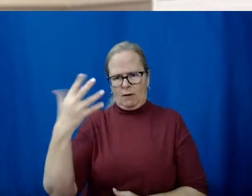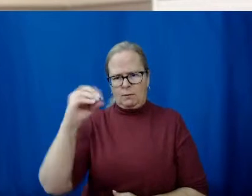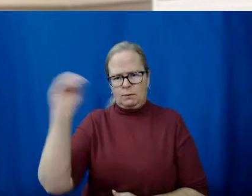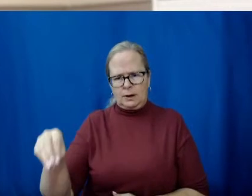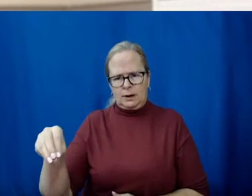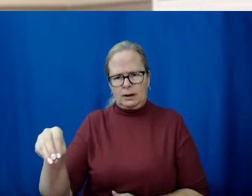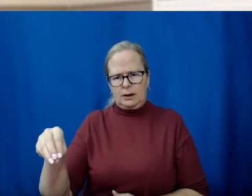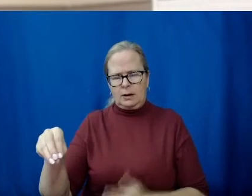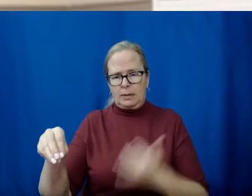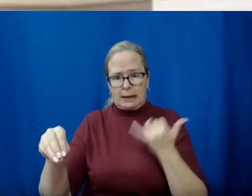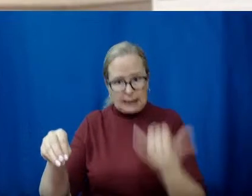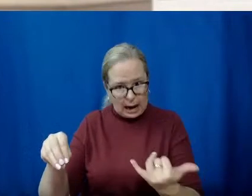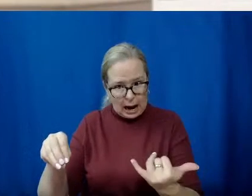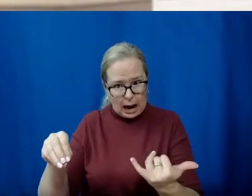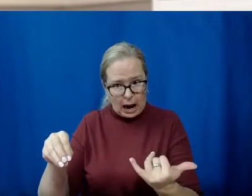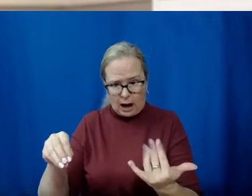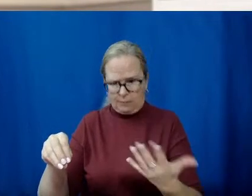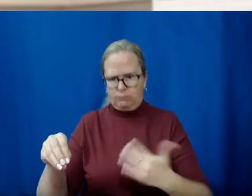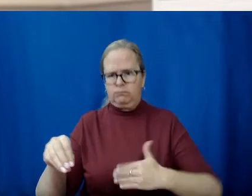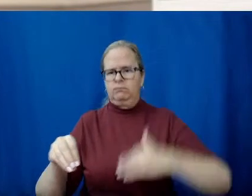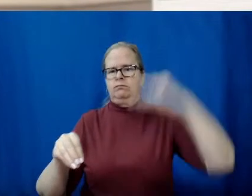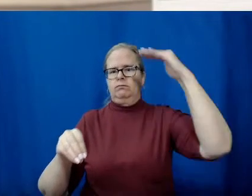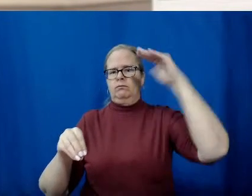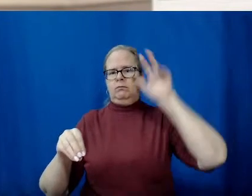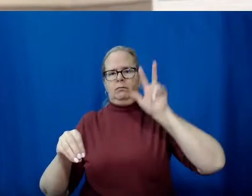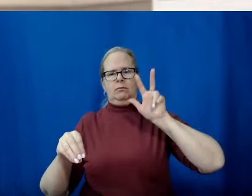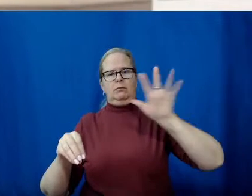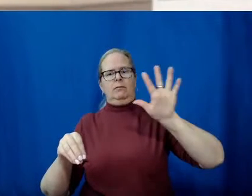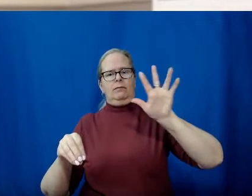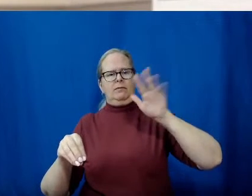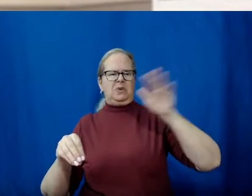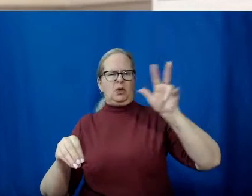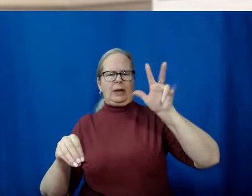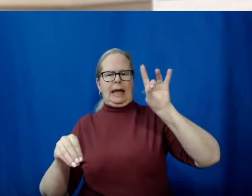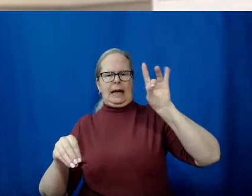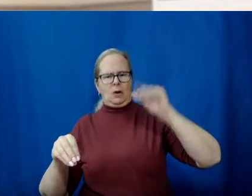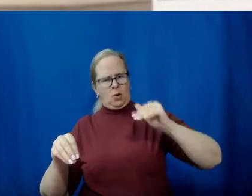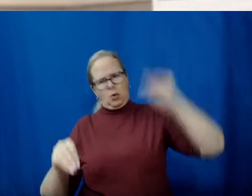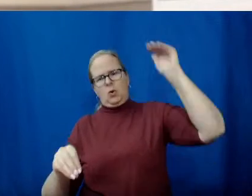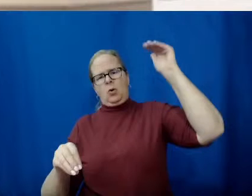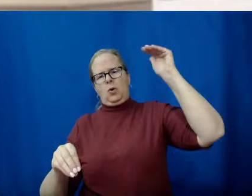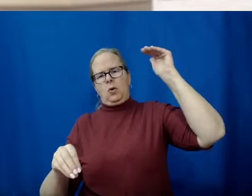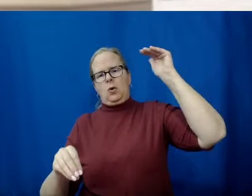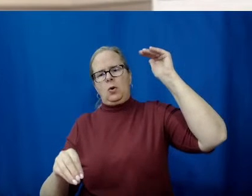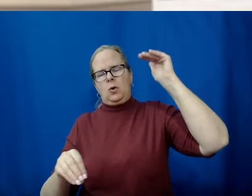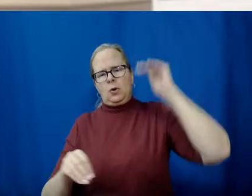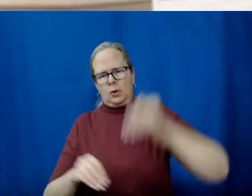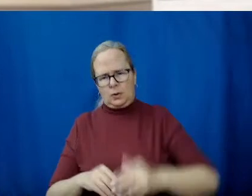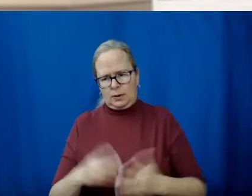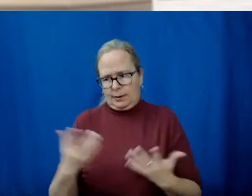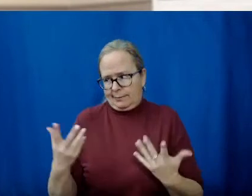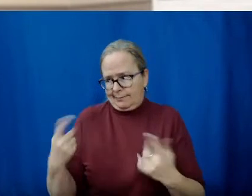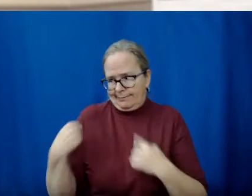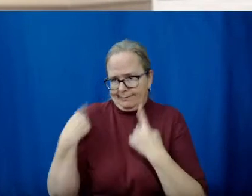was pretty consistent over the weekend. The big thing that we need to look at is